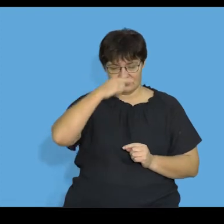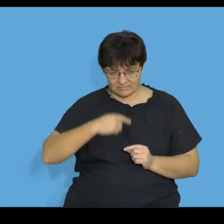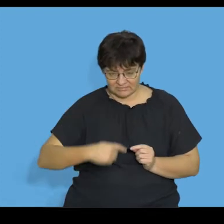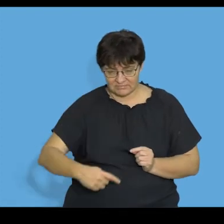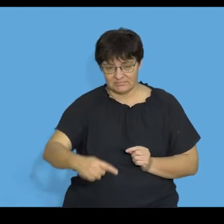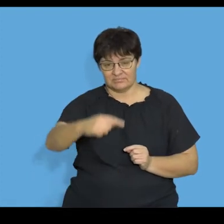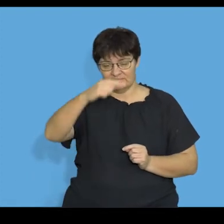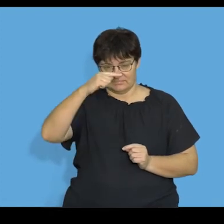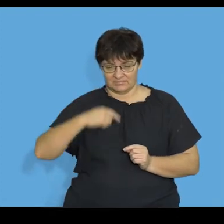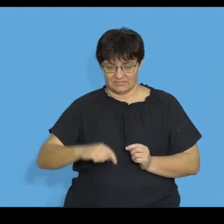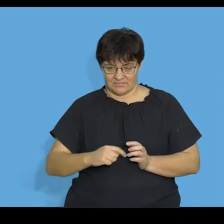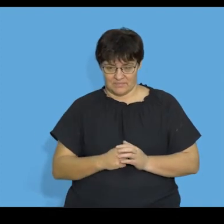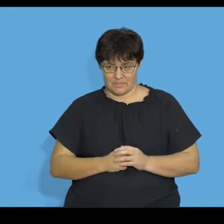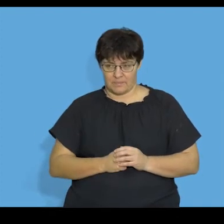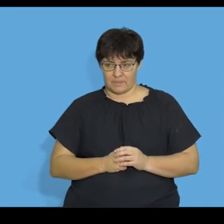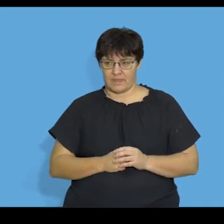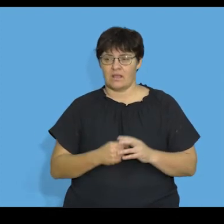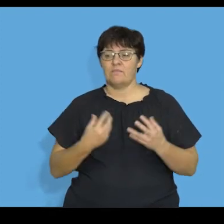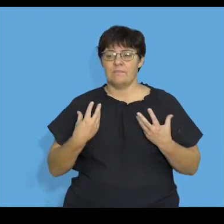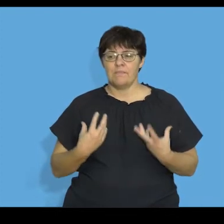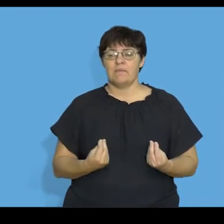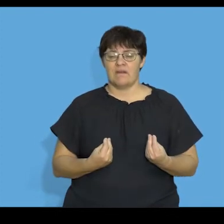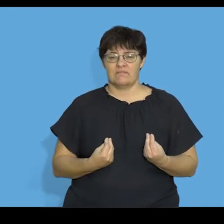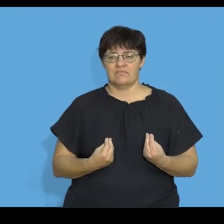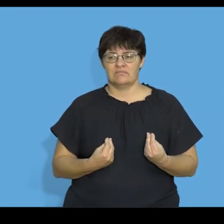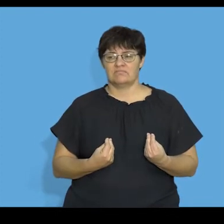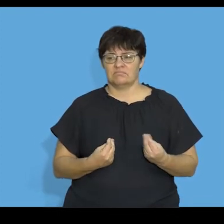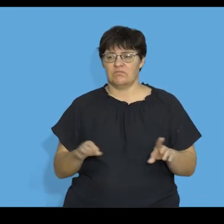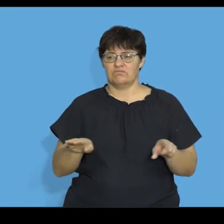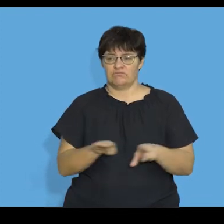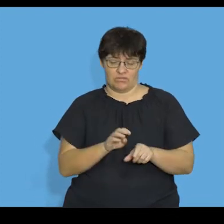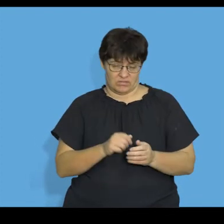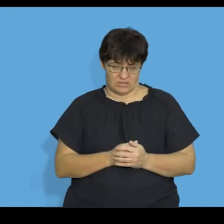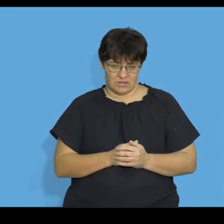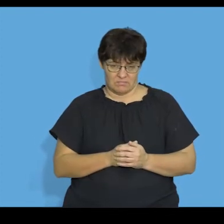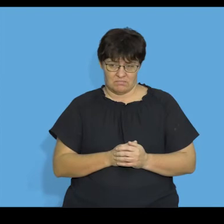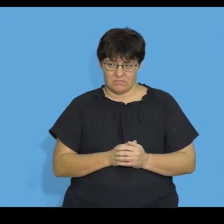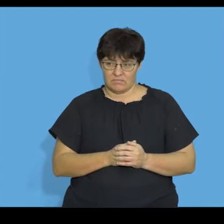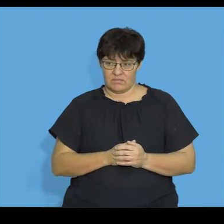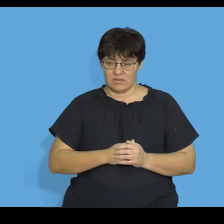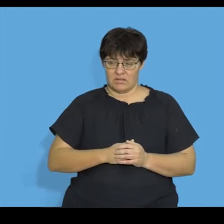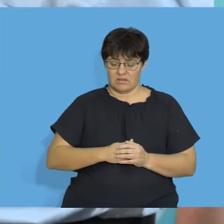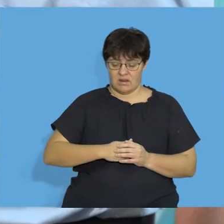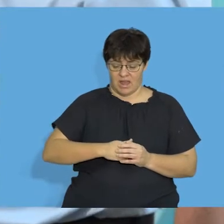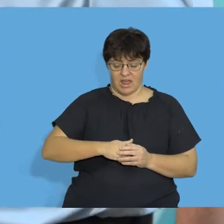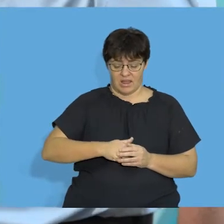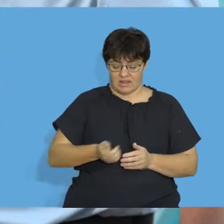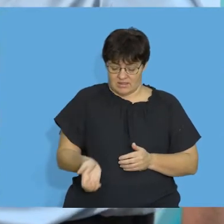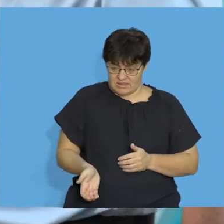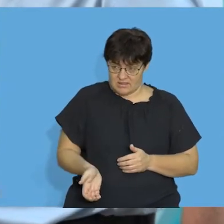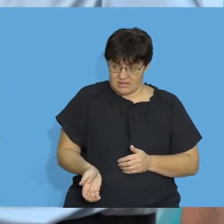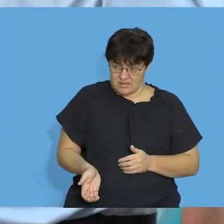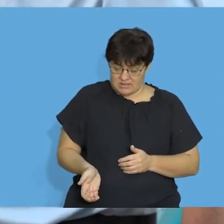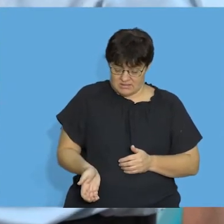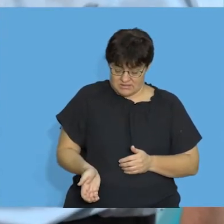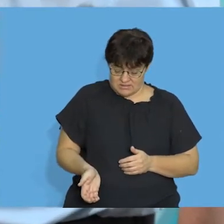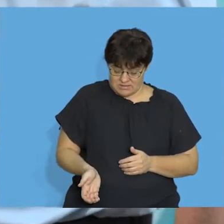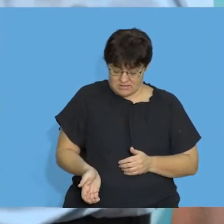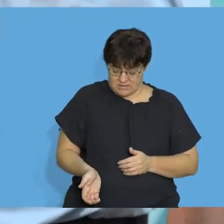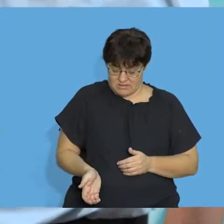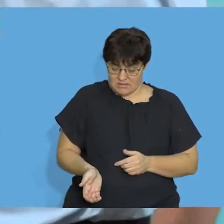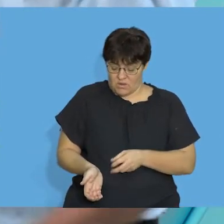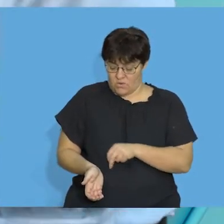there and it will come down, and there we've got the whole scenario. So if you use our right-hand solenoid rule, we can predict the north pole will be